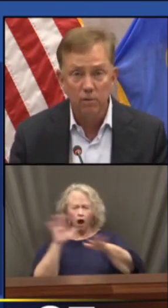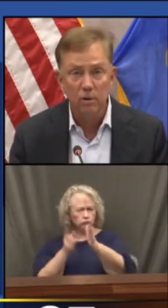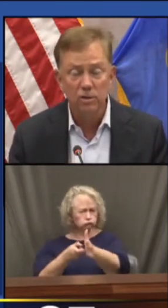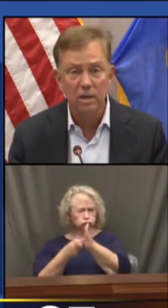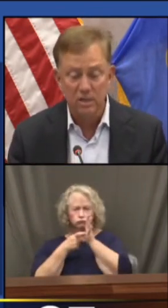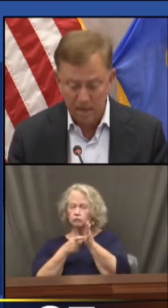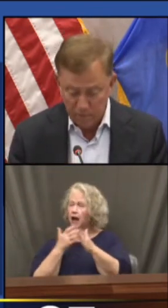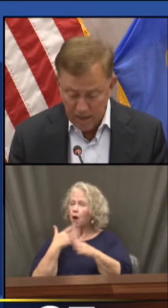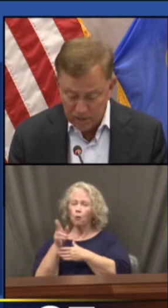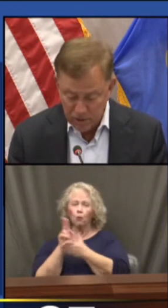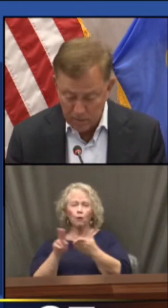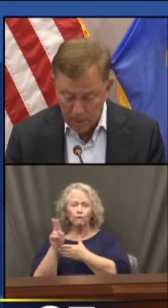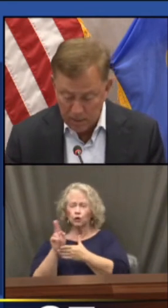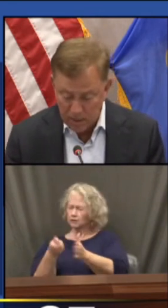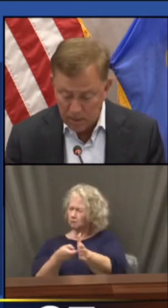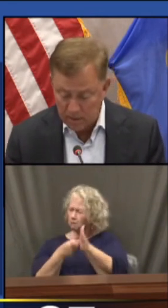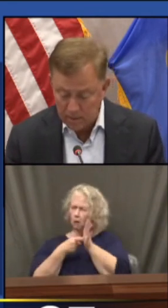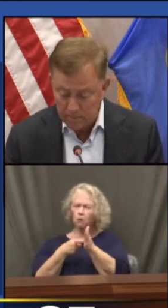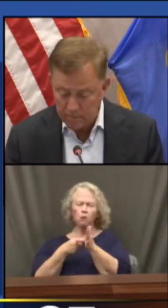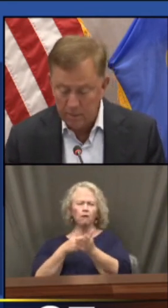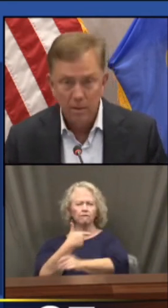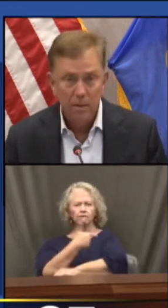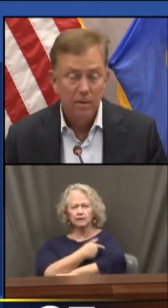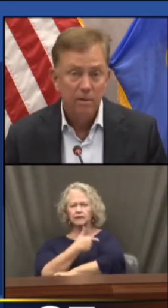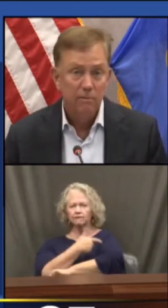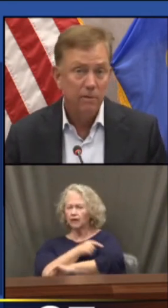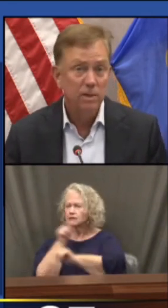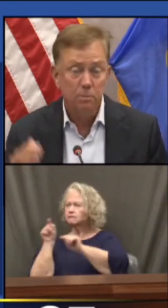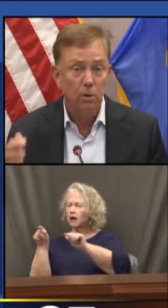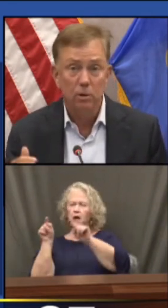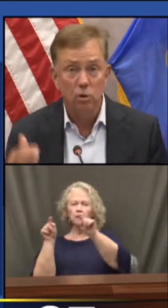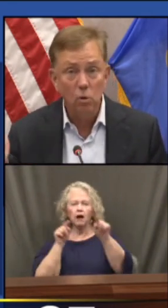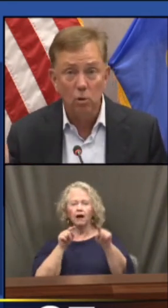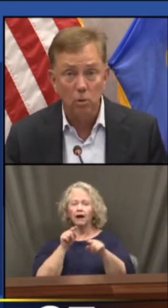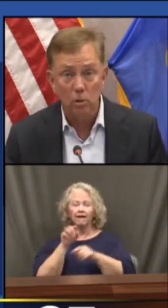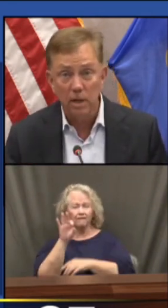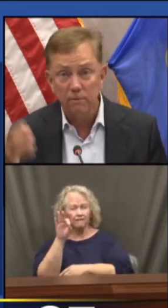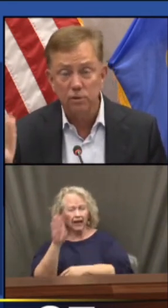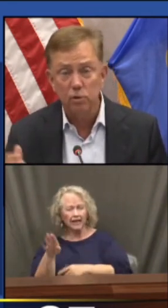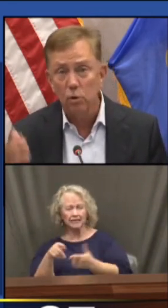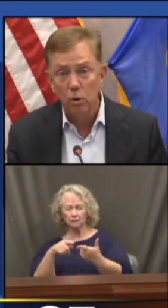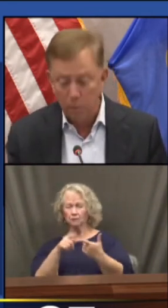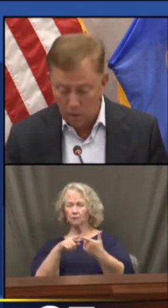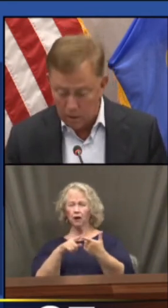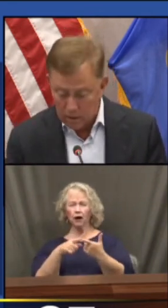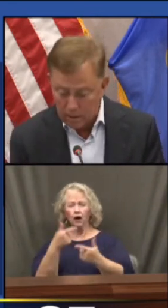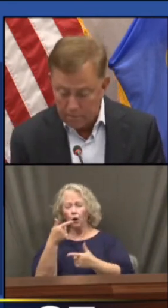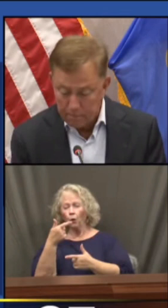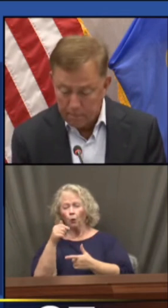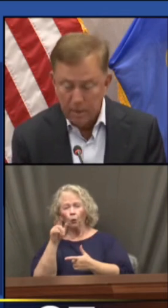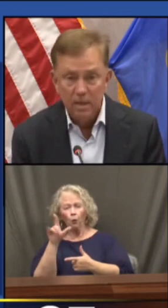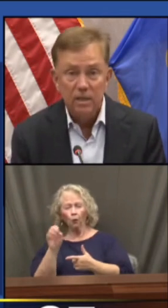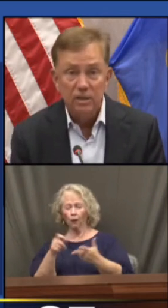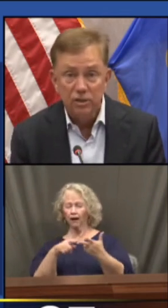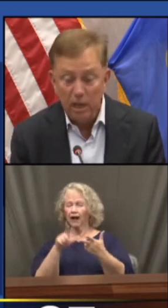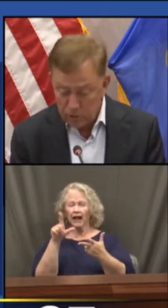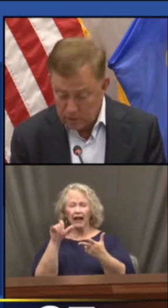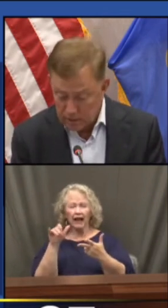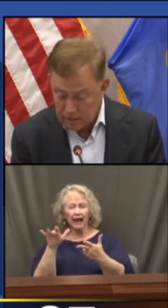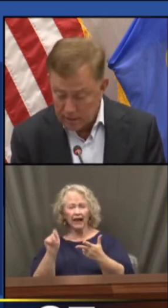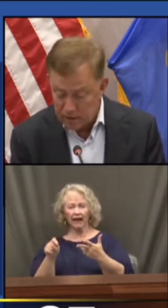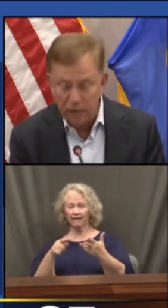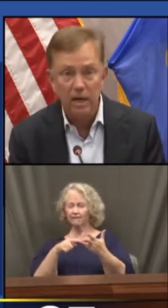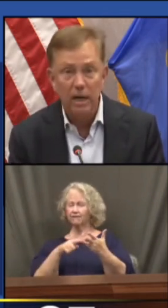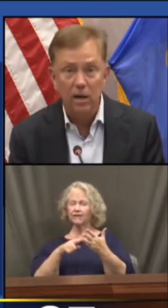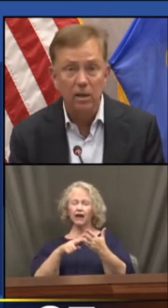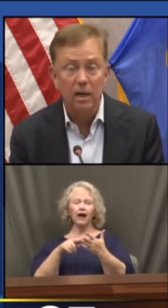Our universities have a vaccine mandate. Facebook, Google, Lyft, Uber,